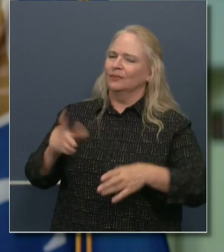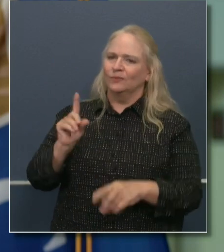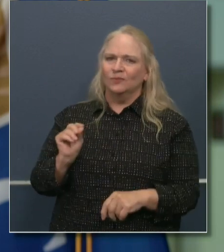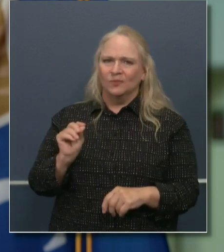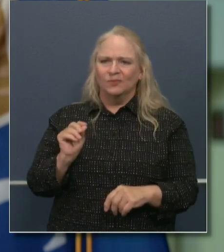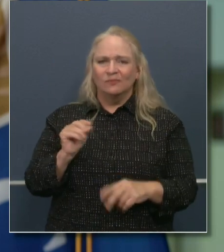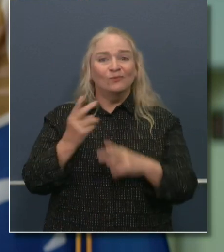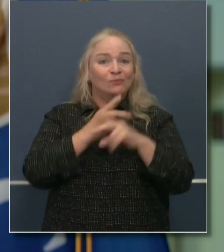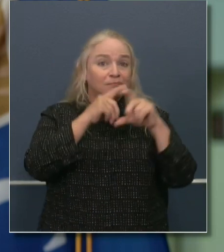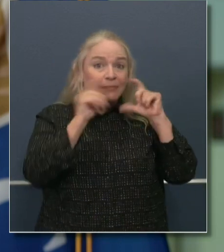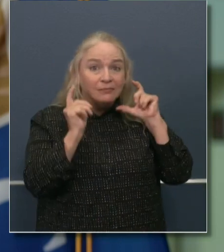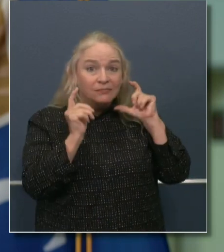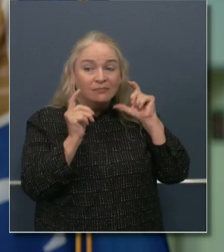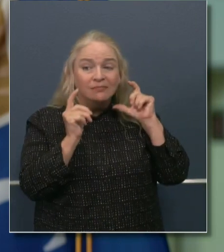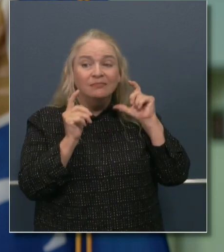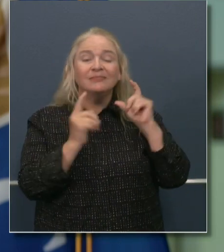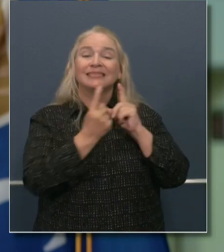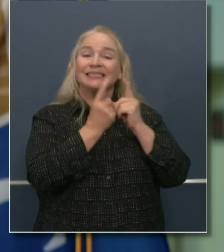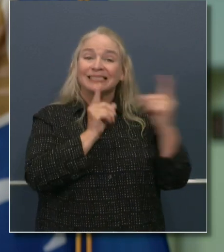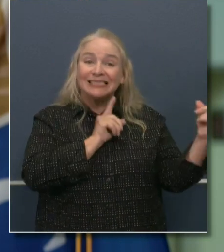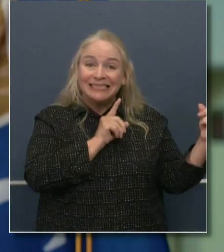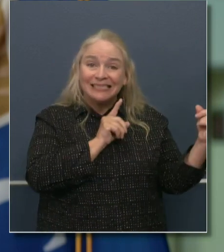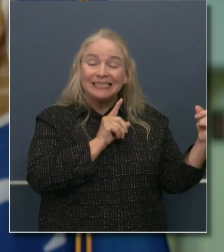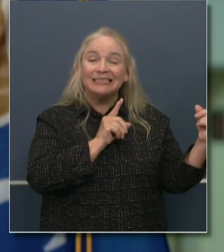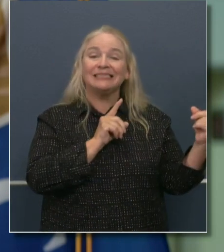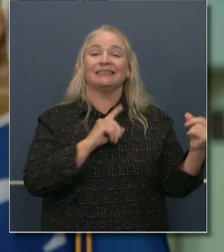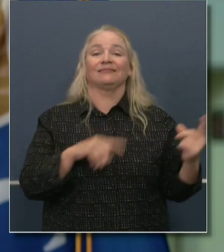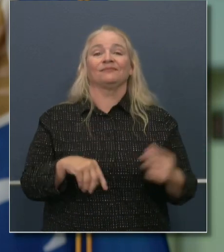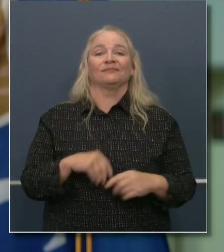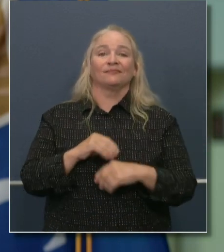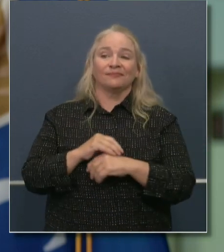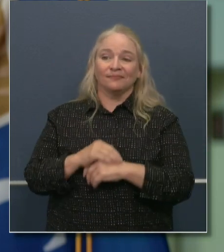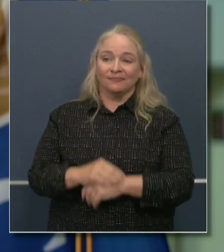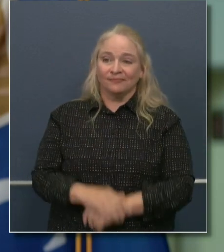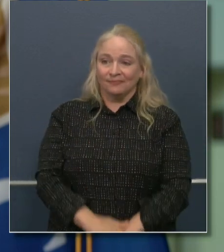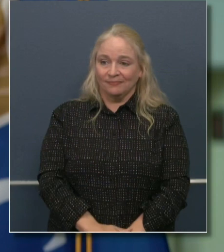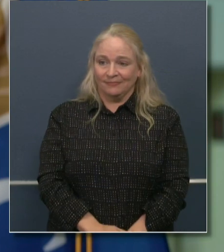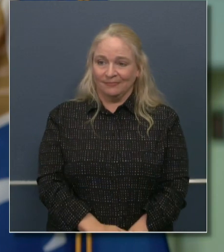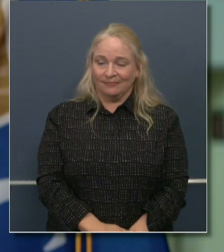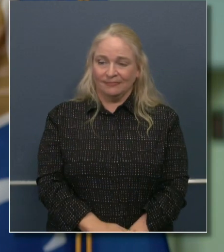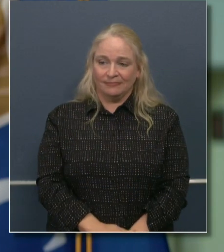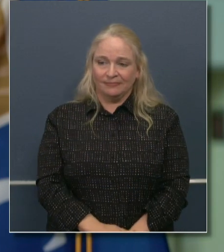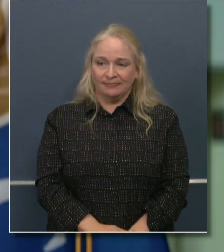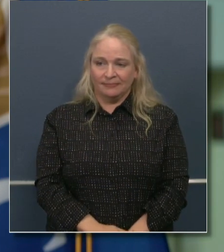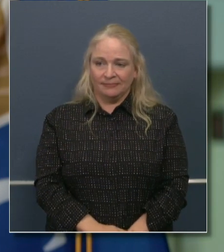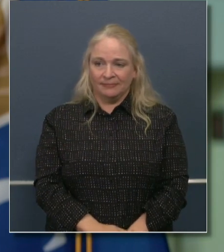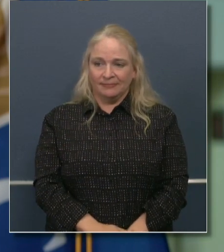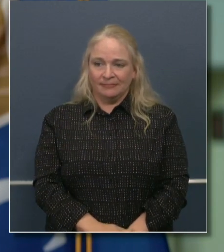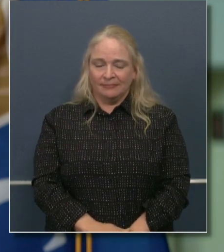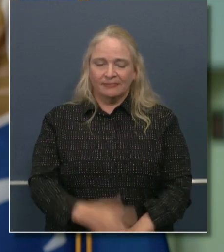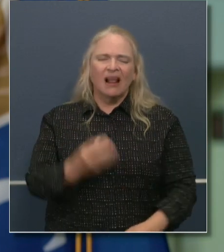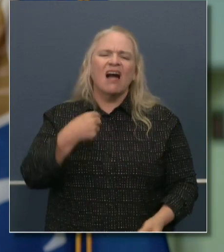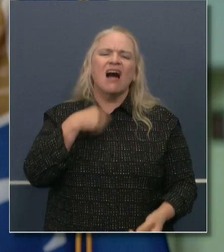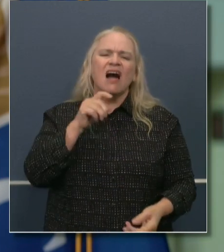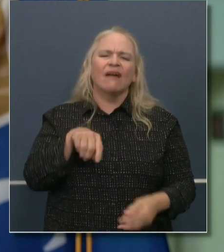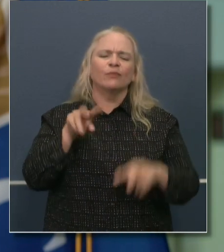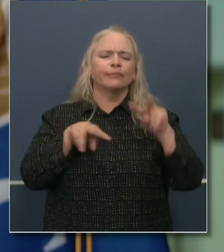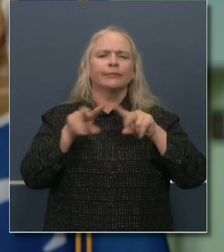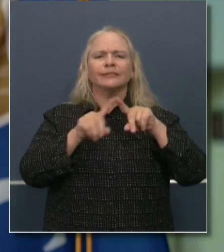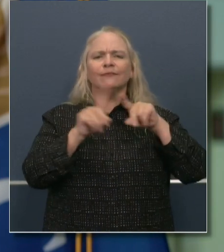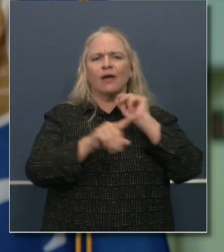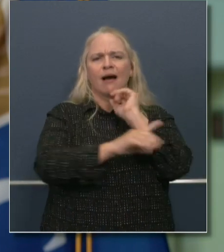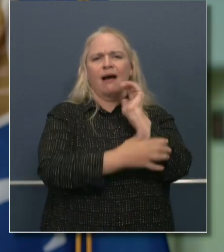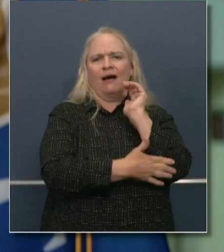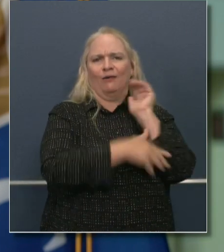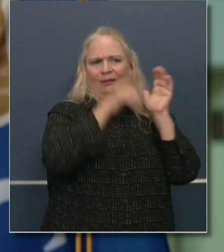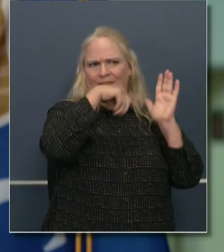physically distancing. And to the extent we have to look at sectors of our economy that reinforce a mandate of focus,